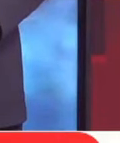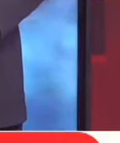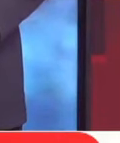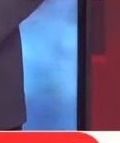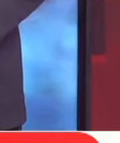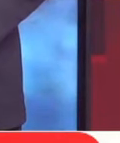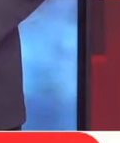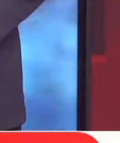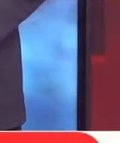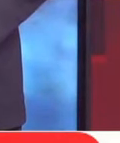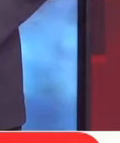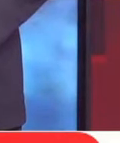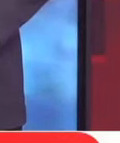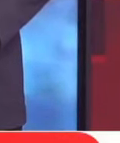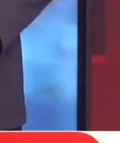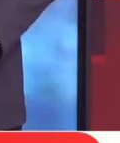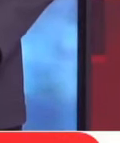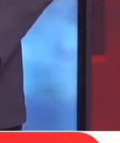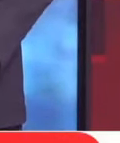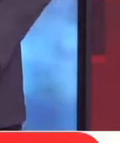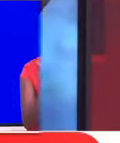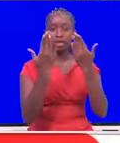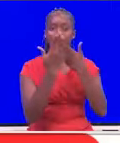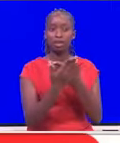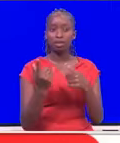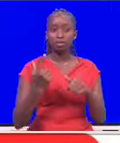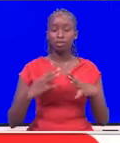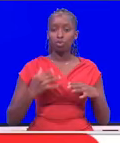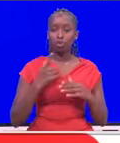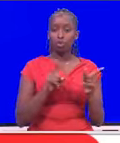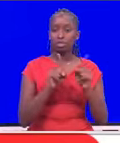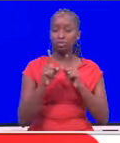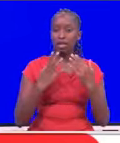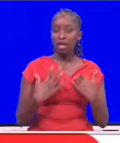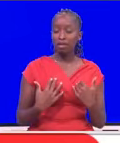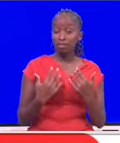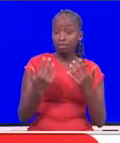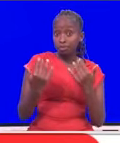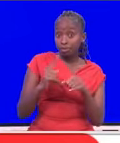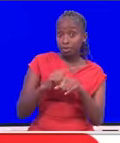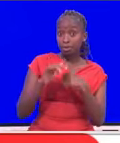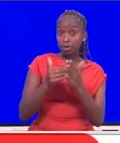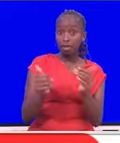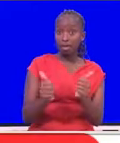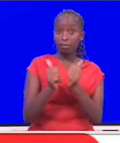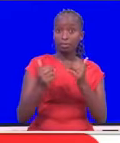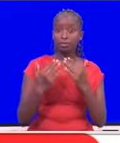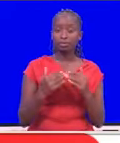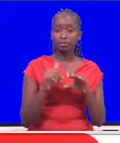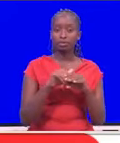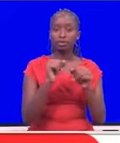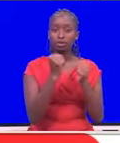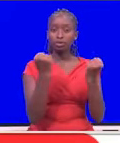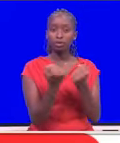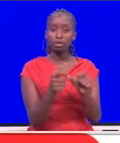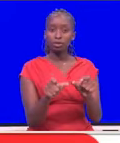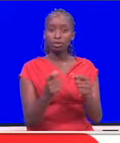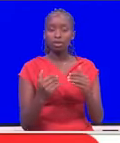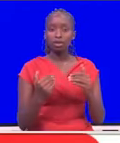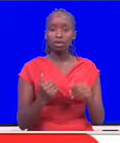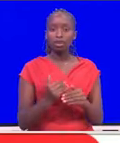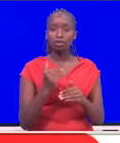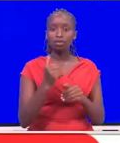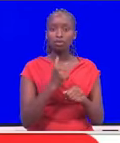for okaying the night travel. Meanwhile, they say that despite the news breaking on social media, the school is yet to deliver